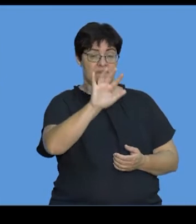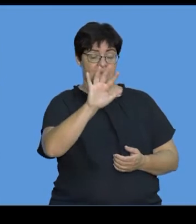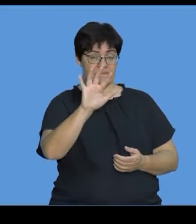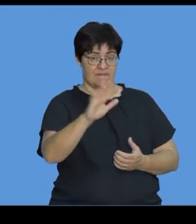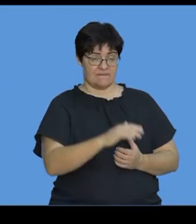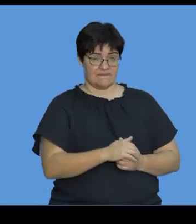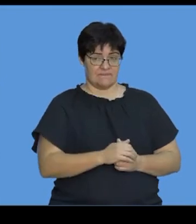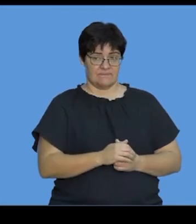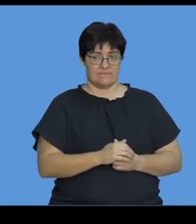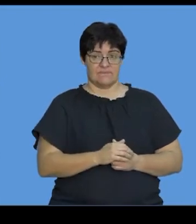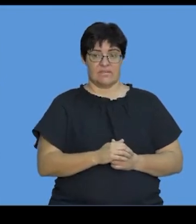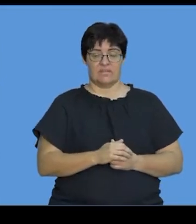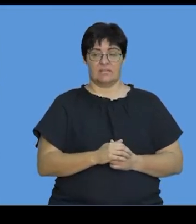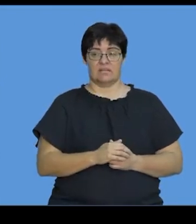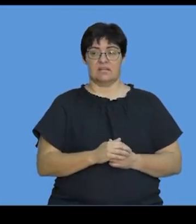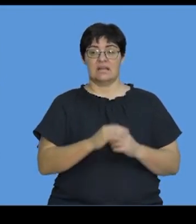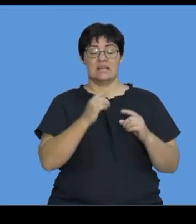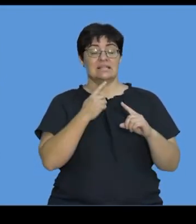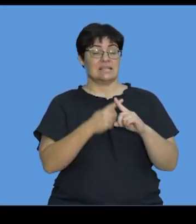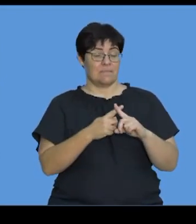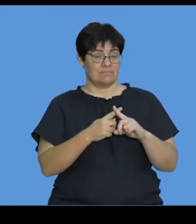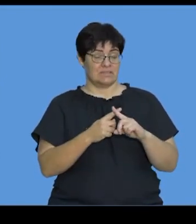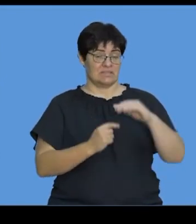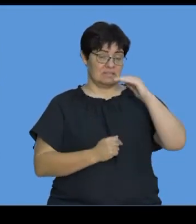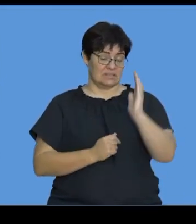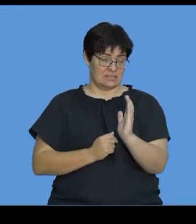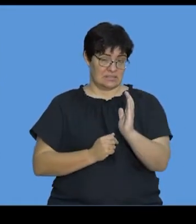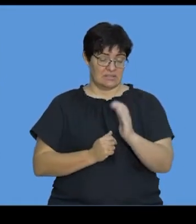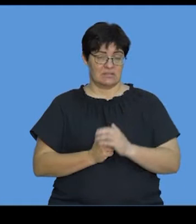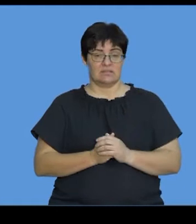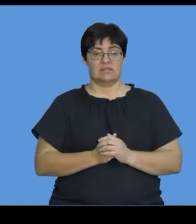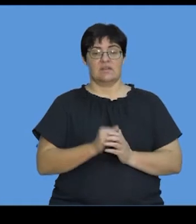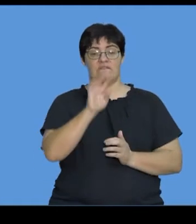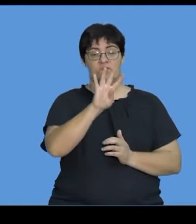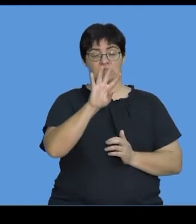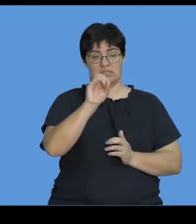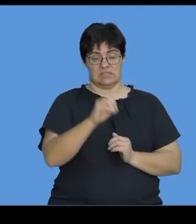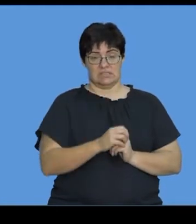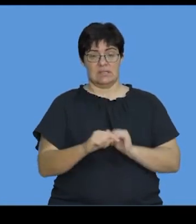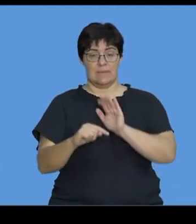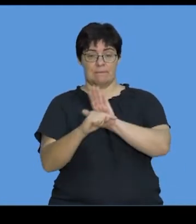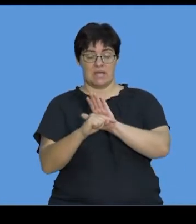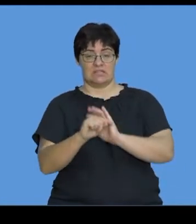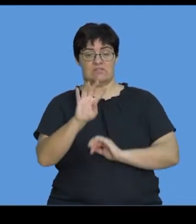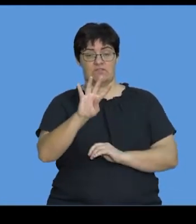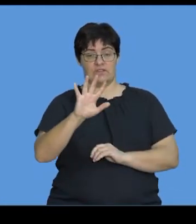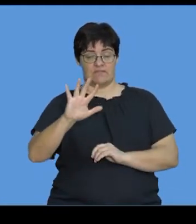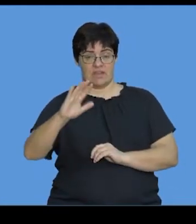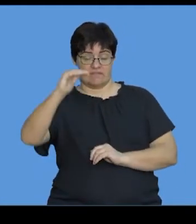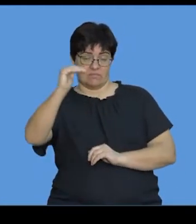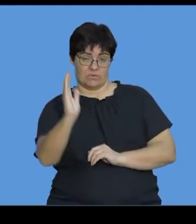0.55 times, now I need to use my brackets, 40